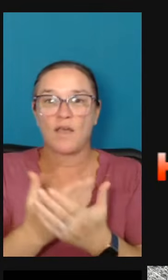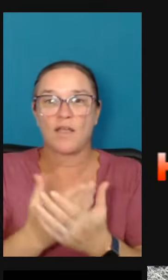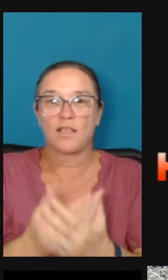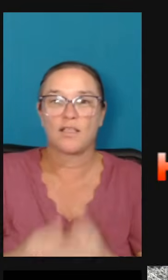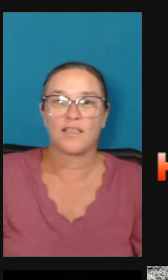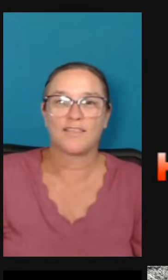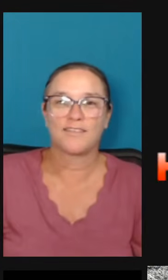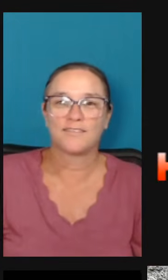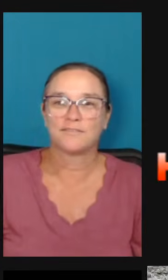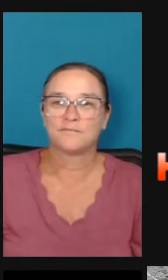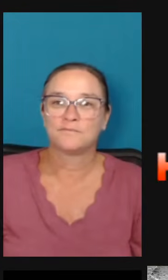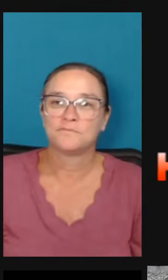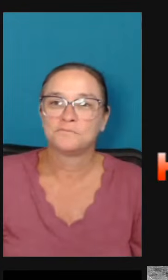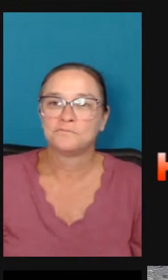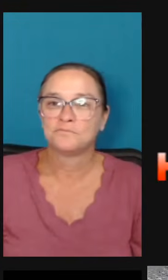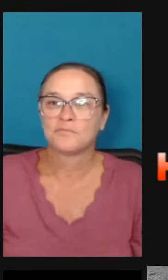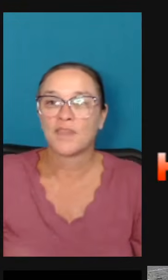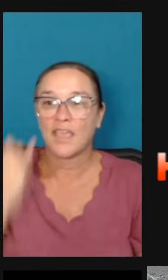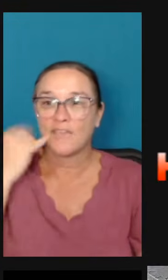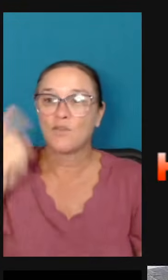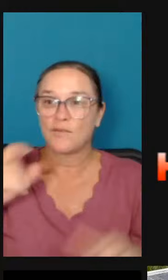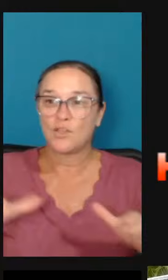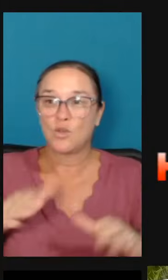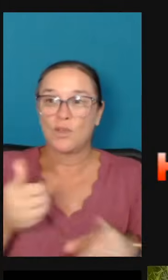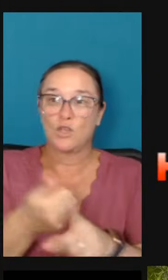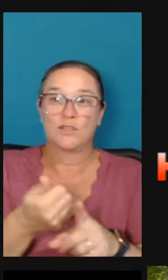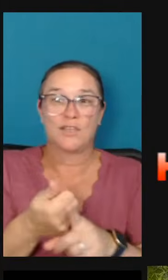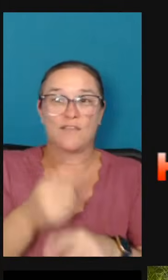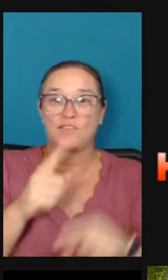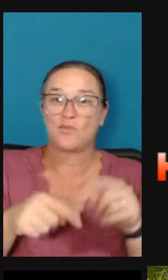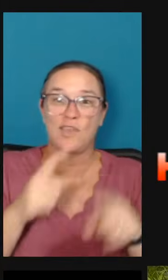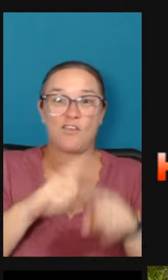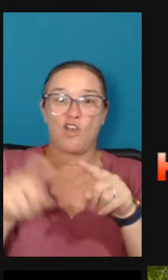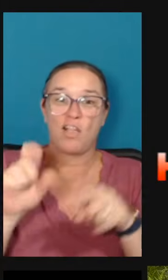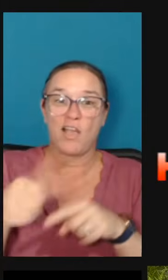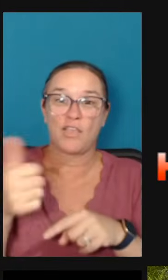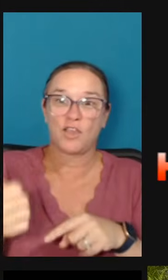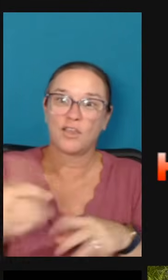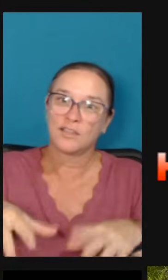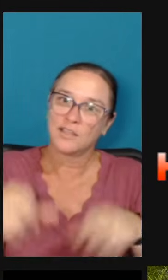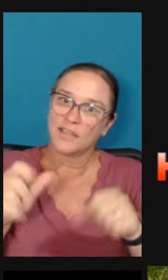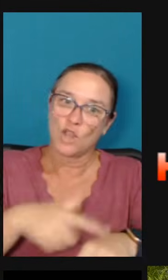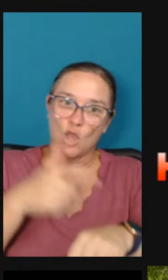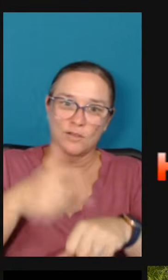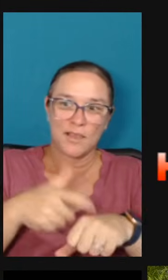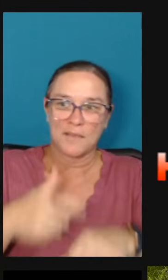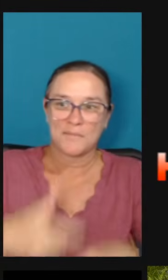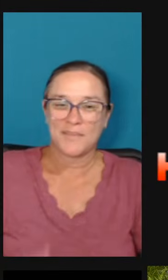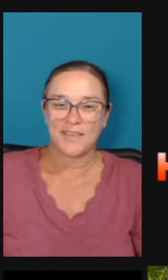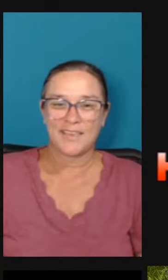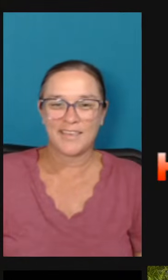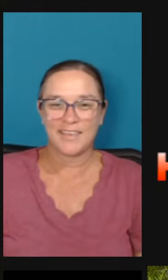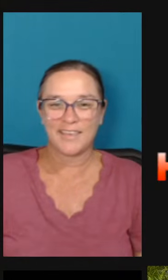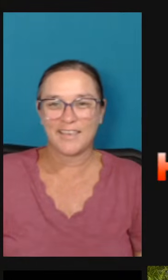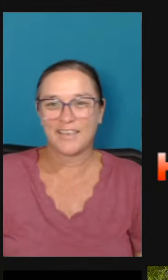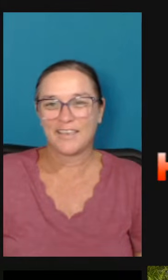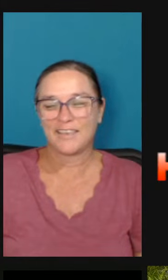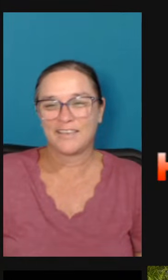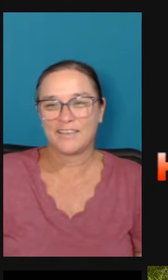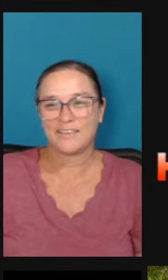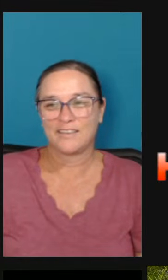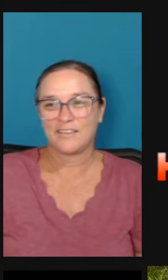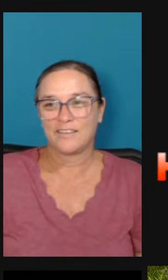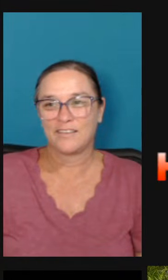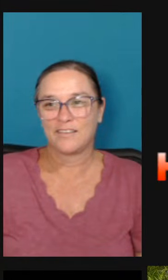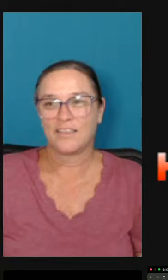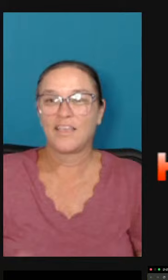call anyone else, it does take a long time. Got a lot of solar panels, not very fast, but that's how the